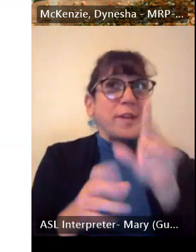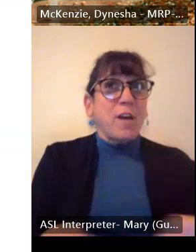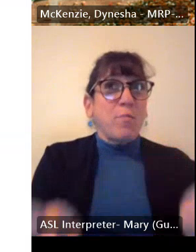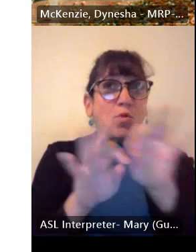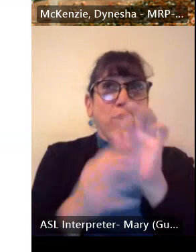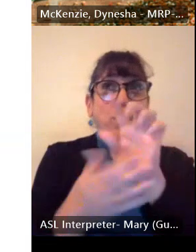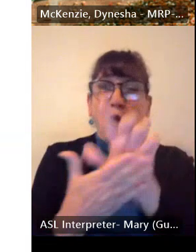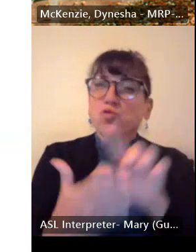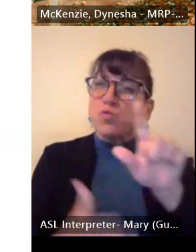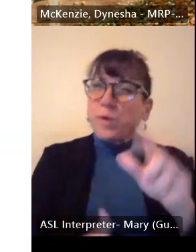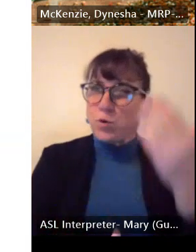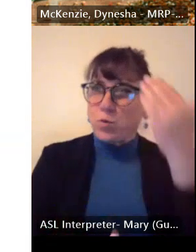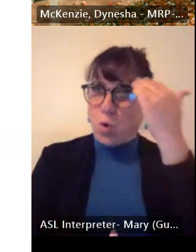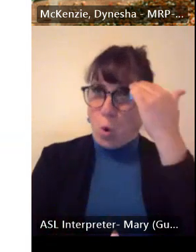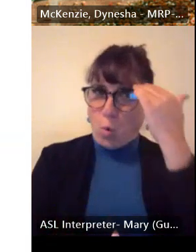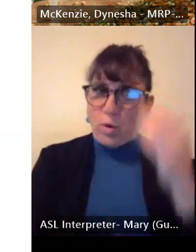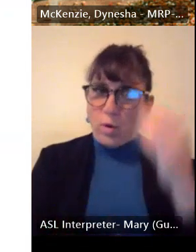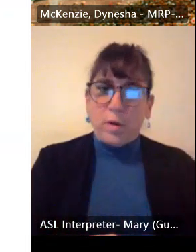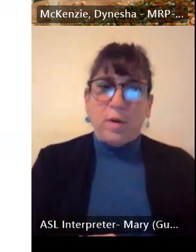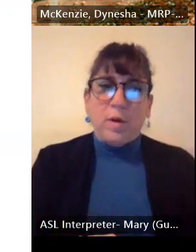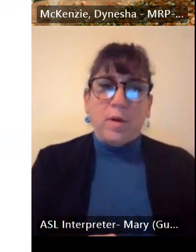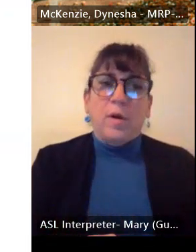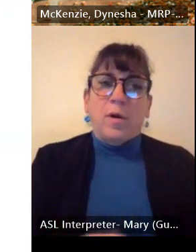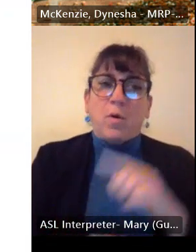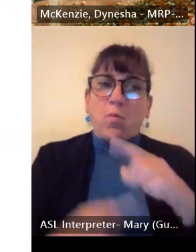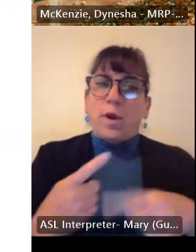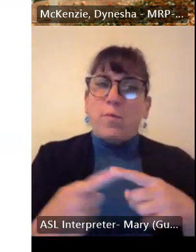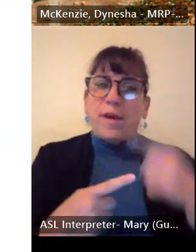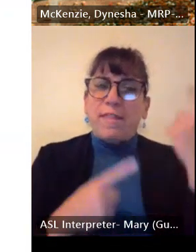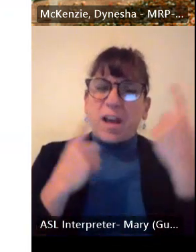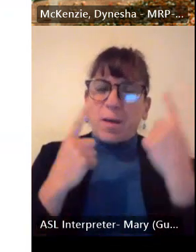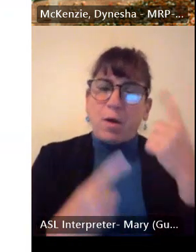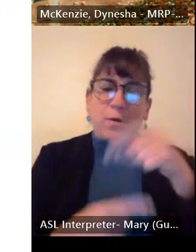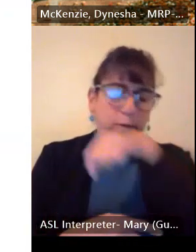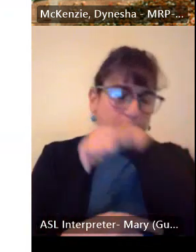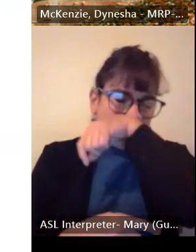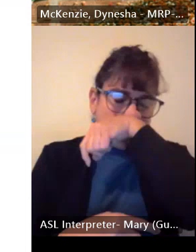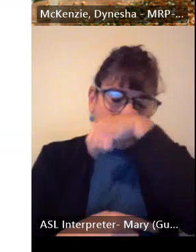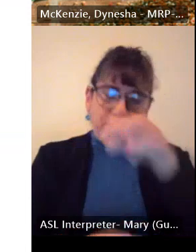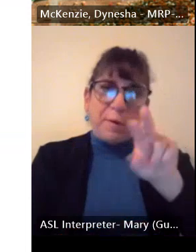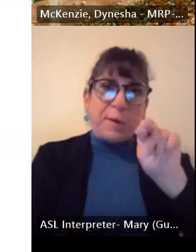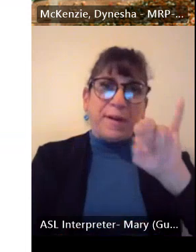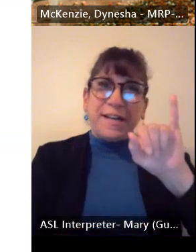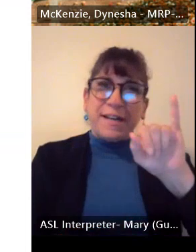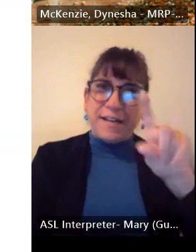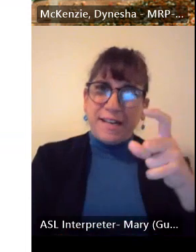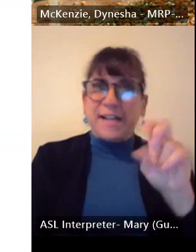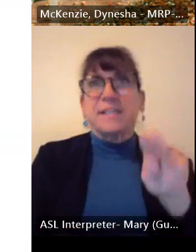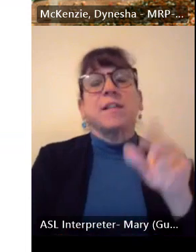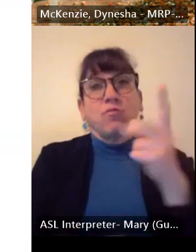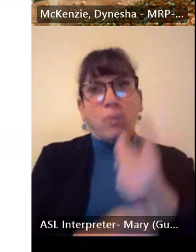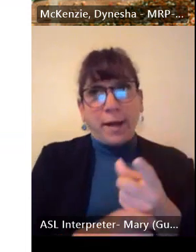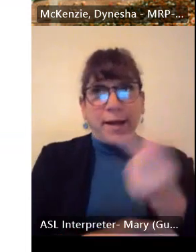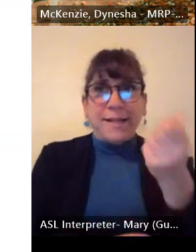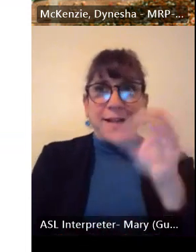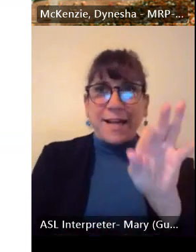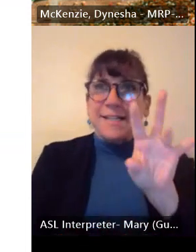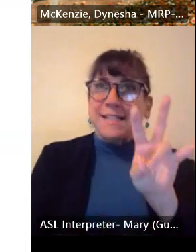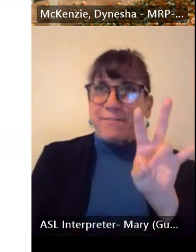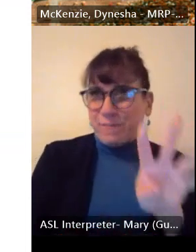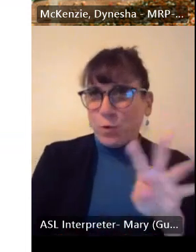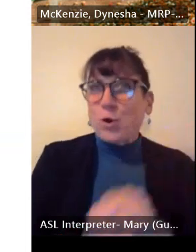to know about when we think about, oh, Nixon reasoning. Yeah, right, 1974. All that